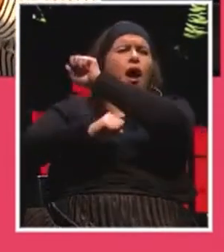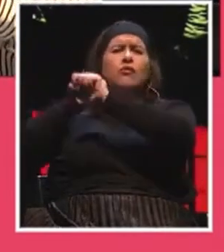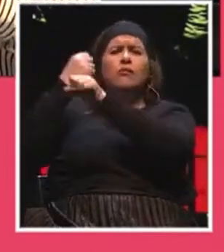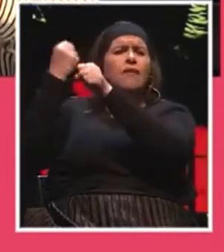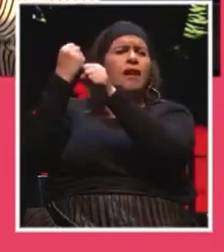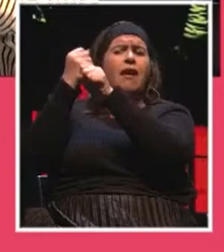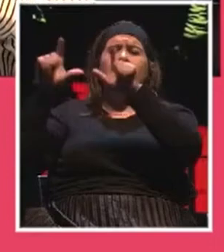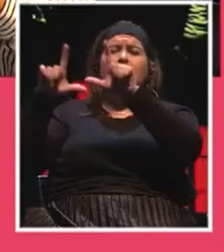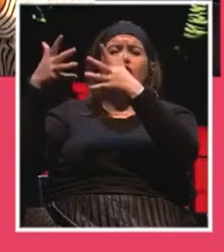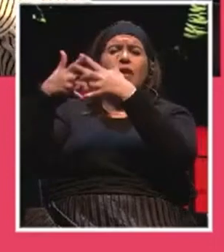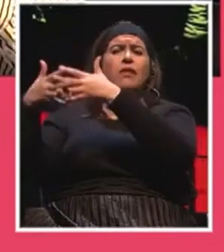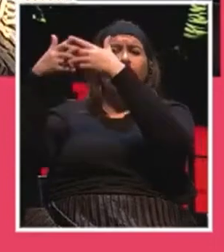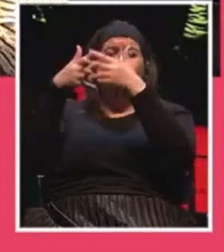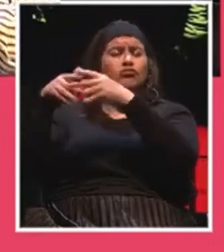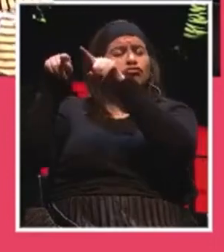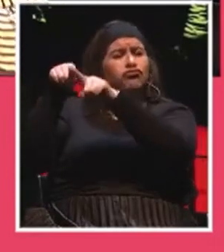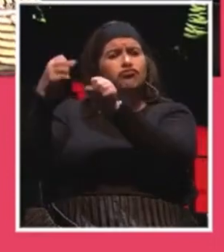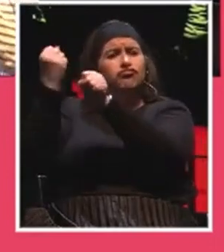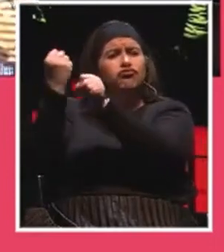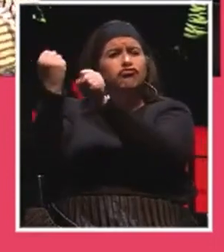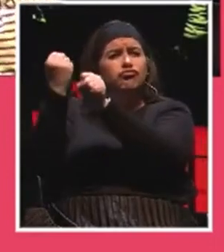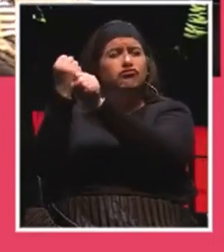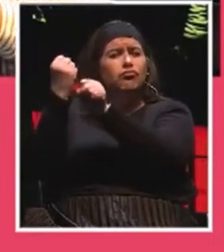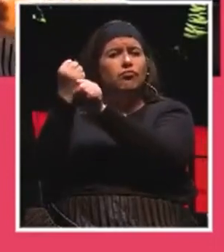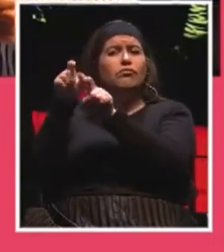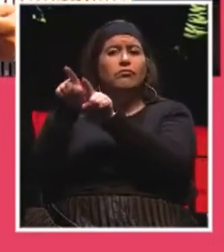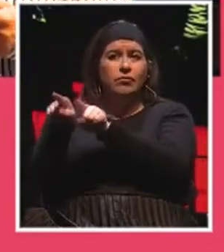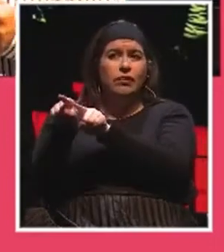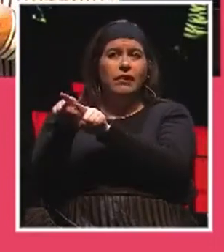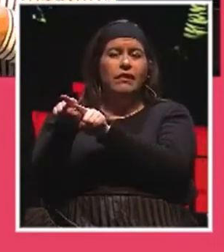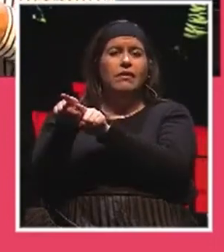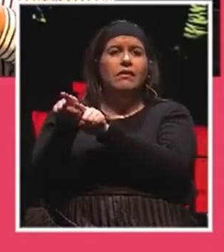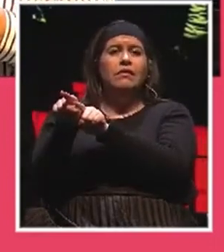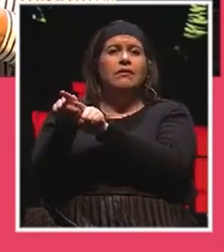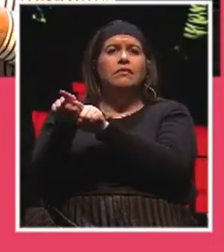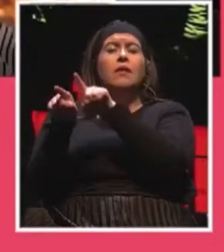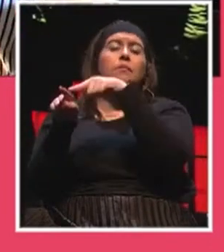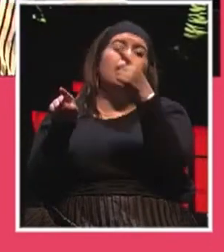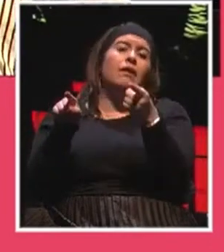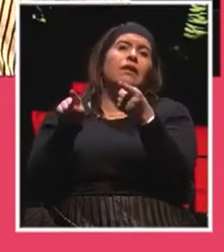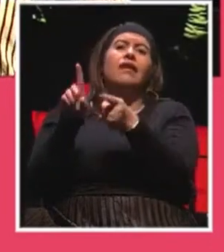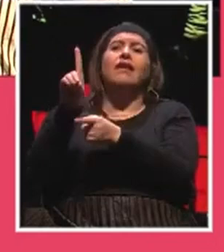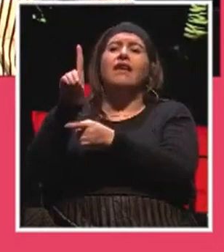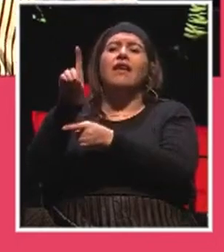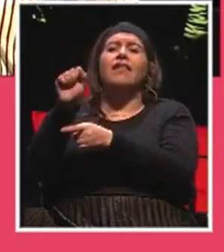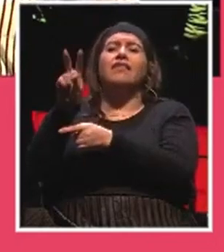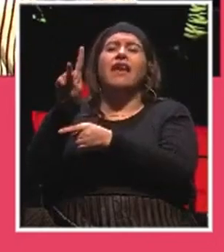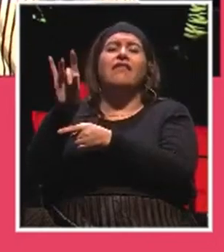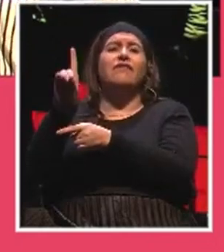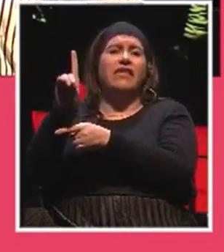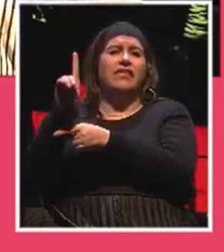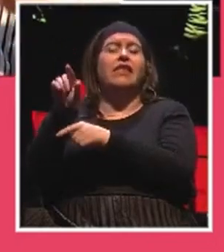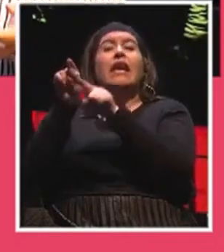David Milch for Deadwood and Chase for The Sopranos, David Chase. But what